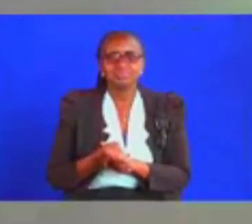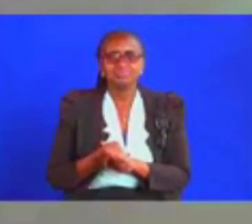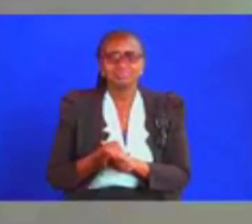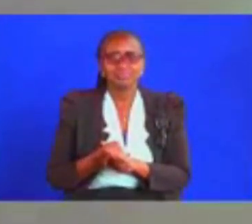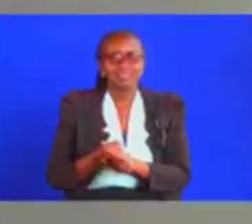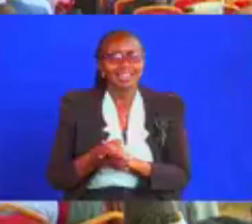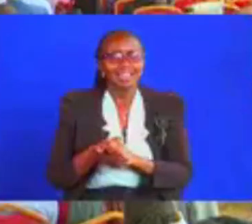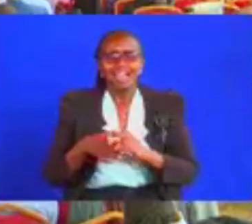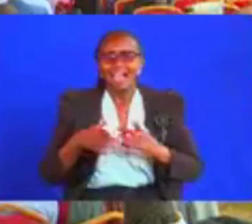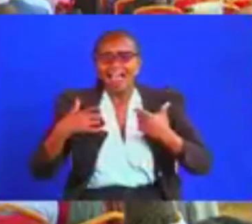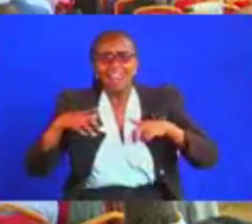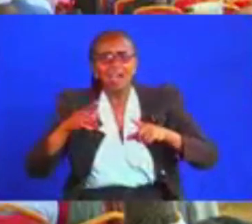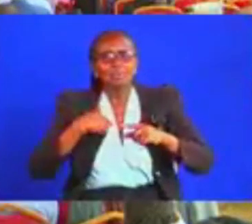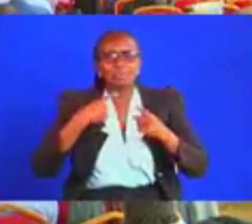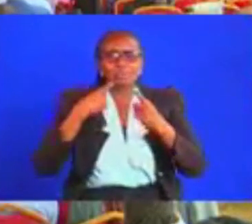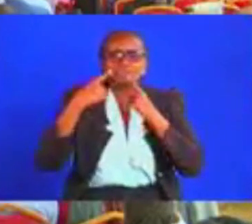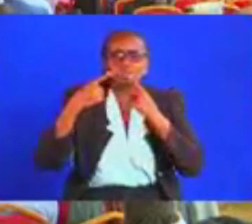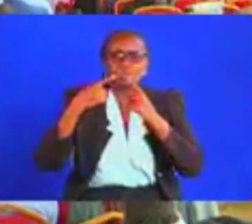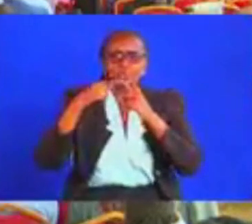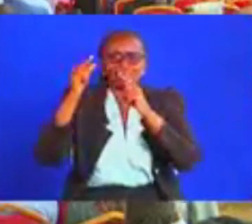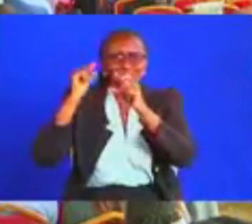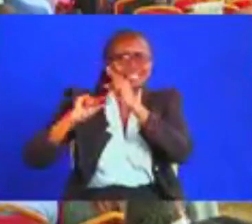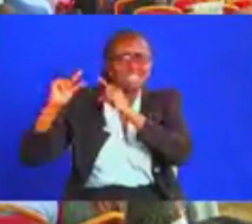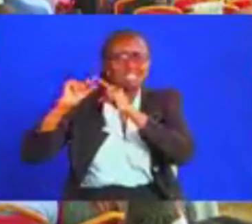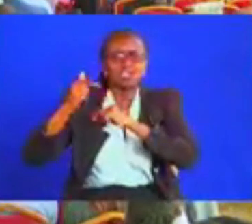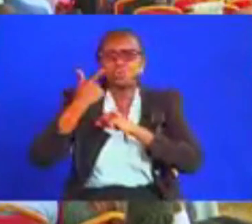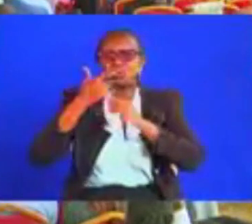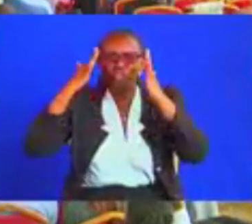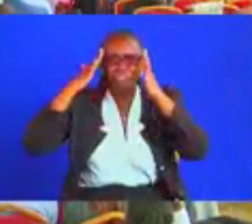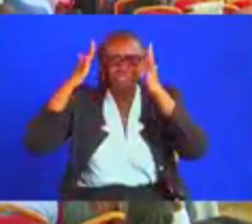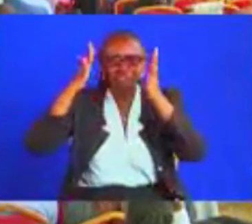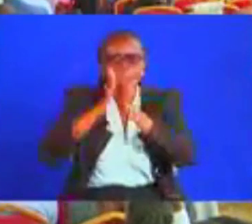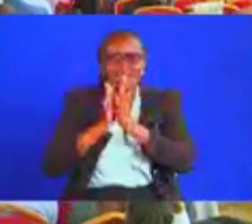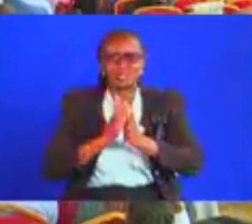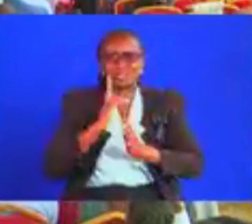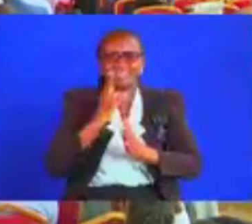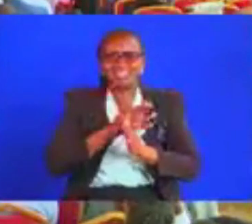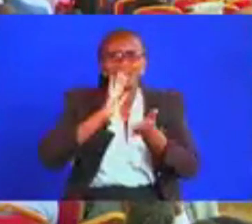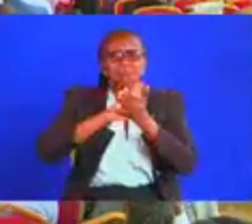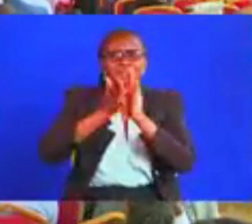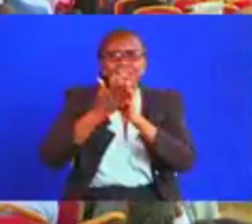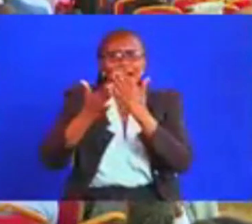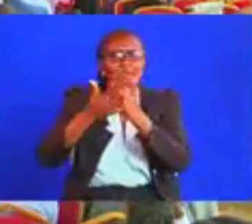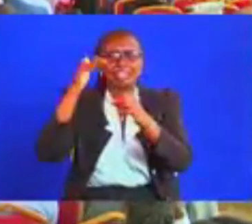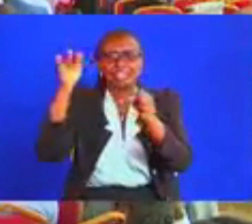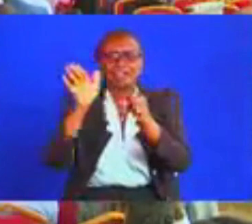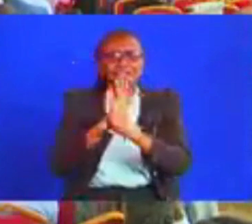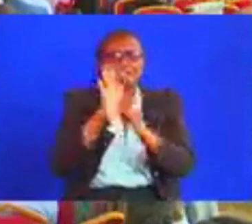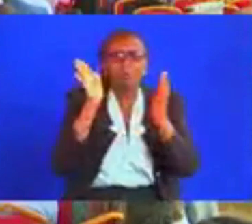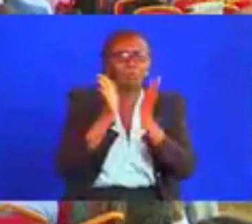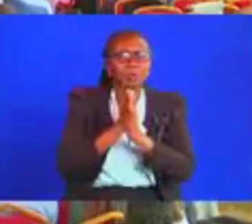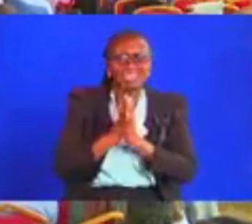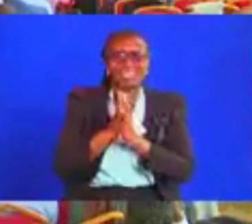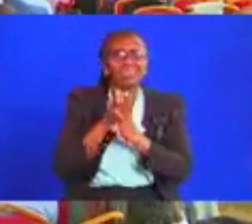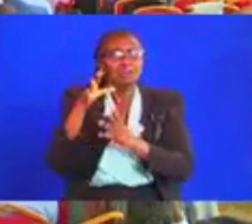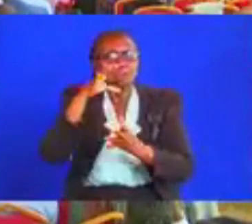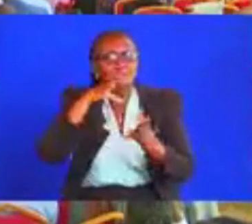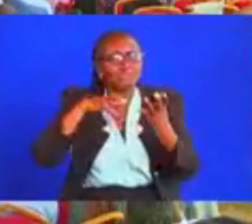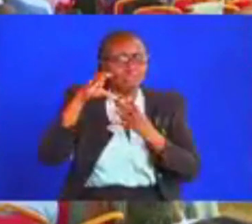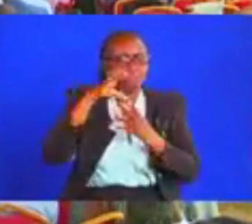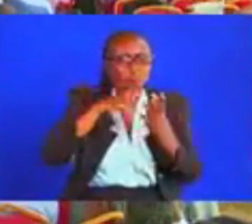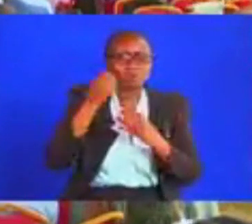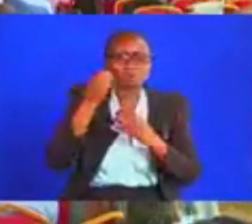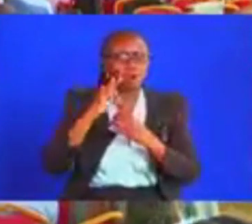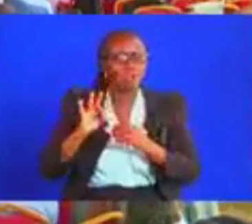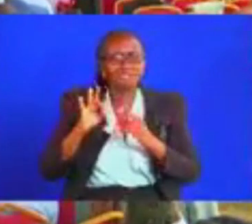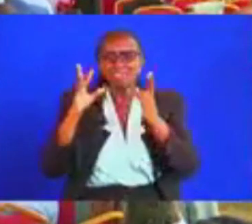Let me speak to the younger generation who are looking up to our lives. Be careful with the deception of charismatism.